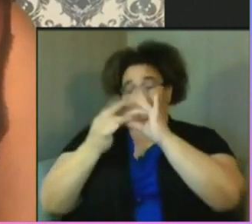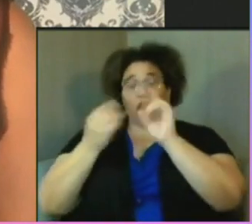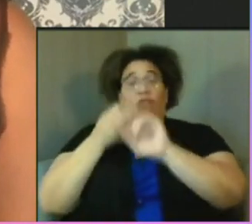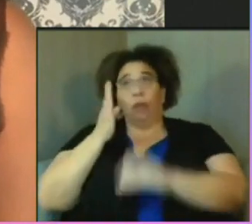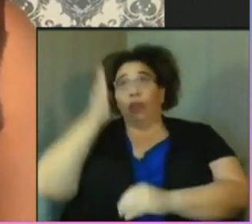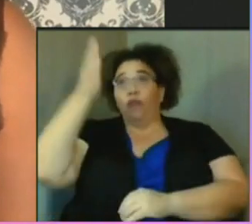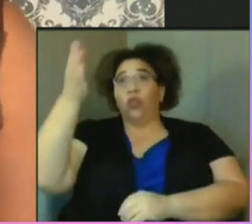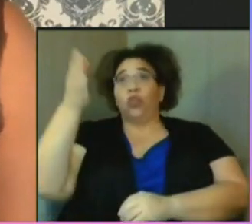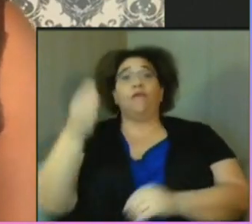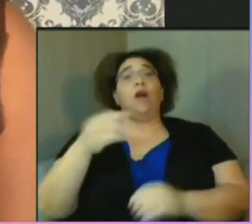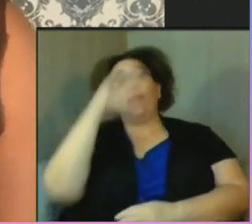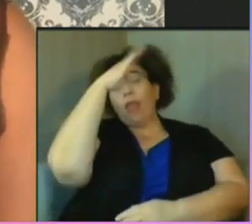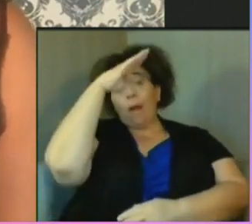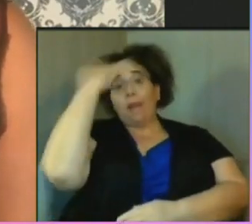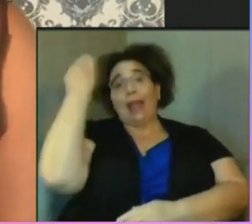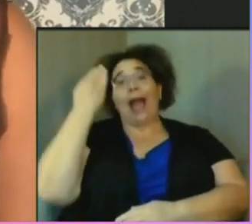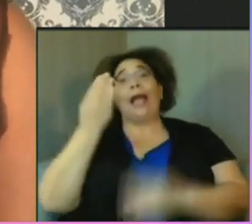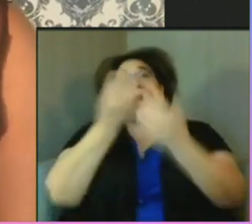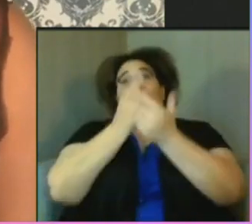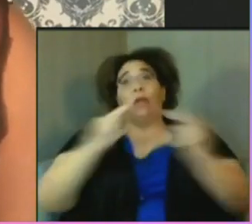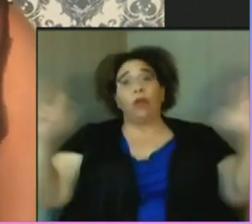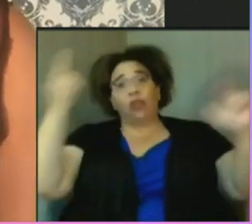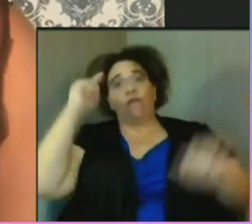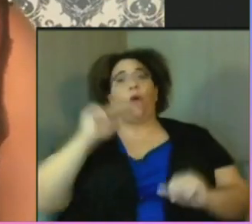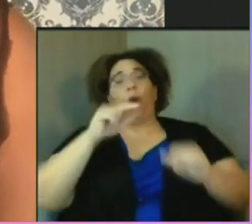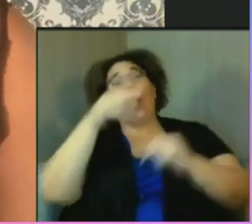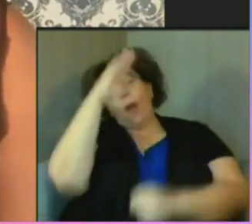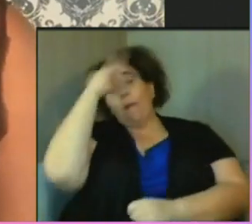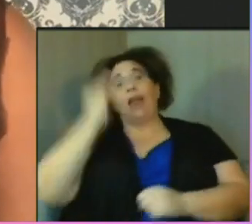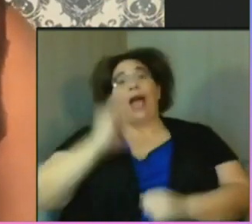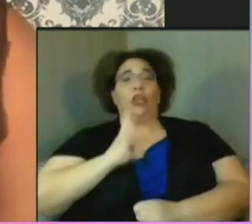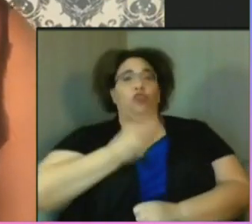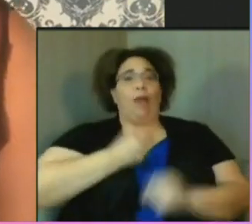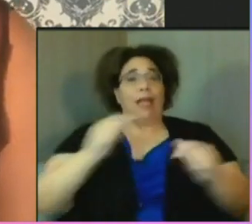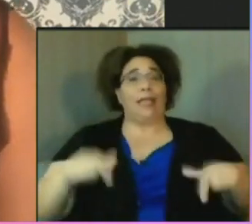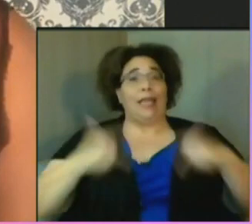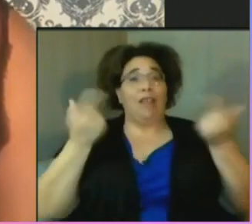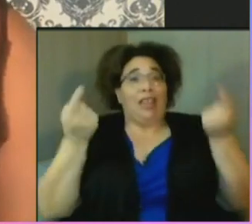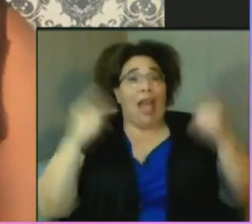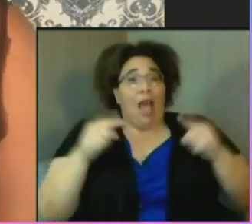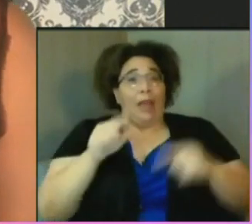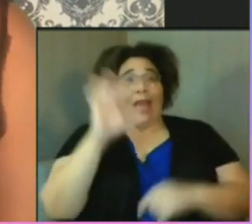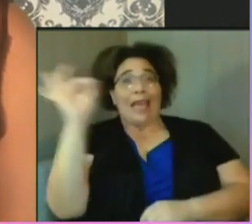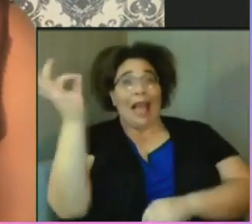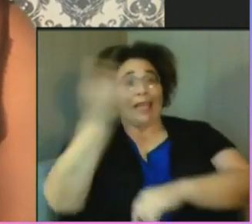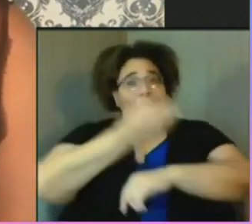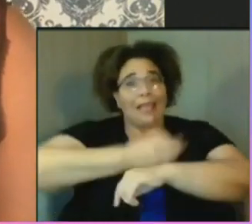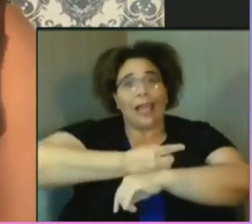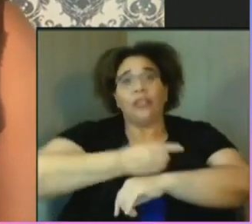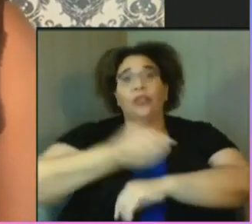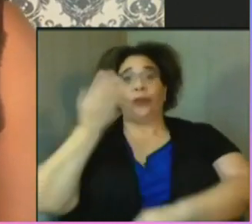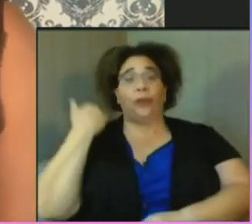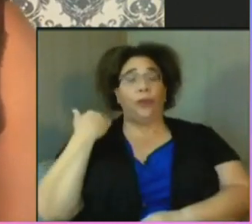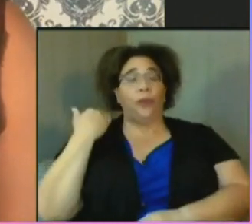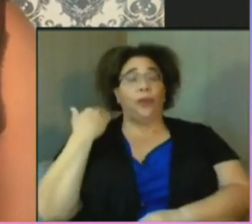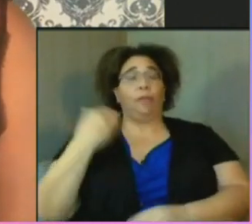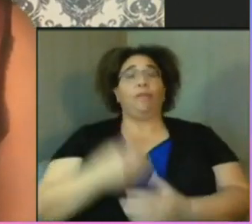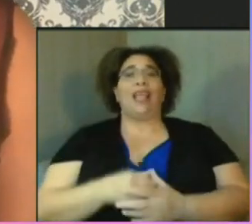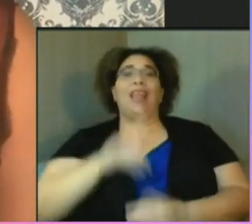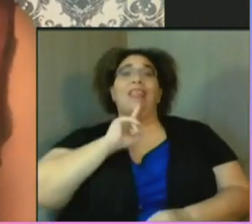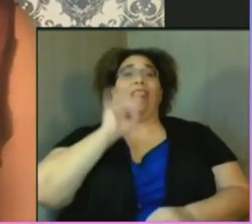Black liberation for Black trans lives that occurred just 9 days ago. It's the